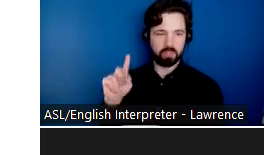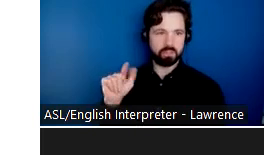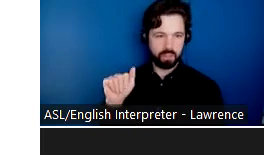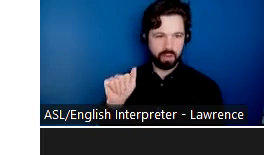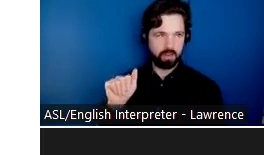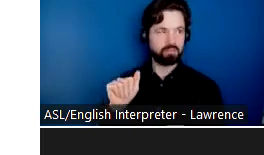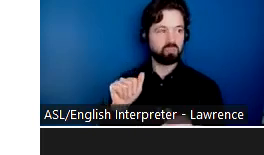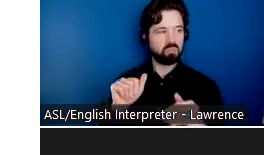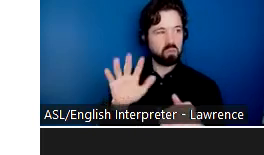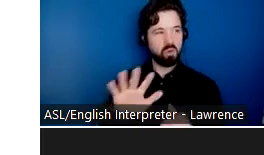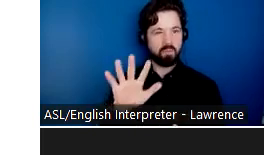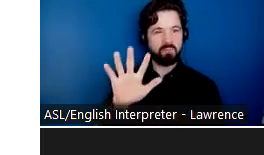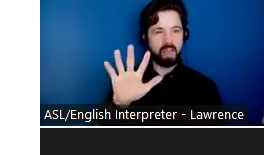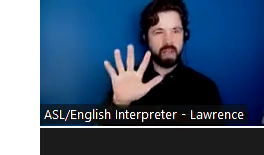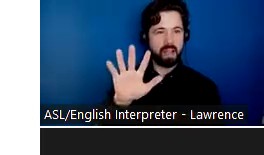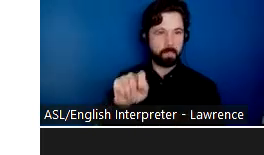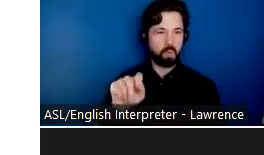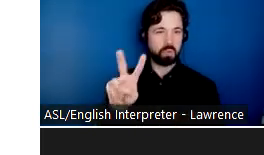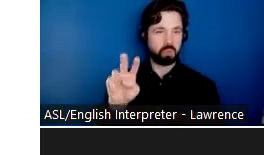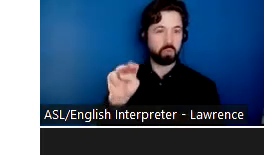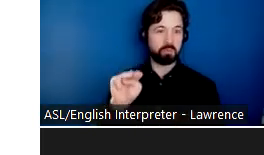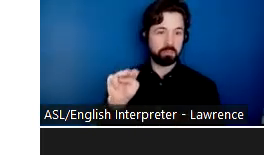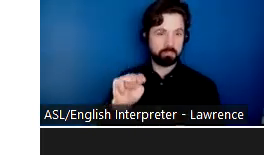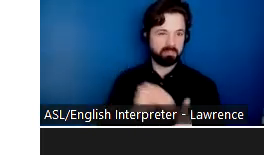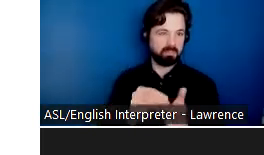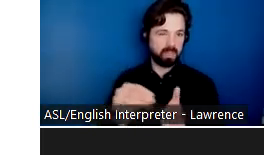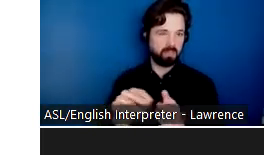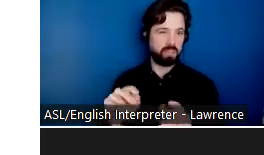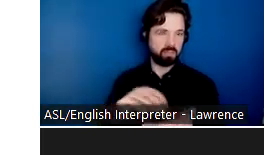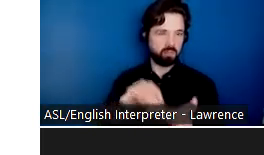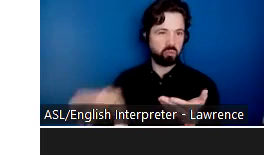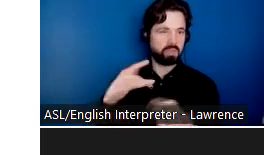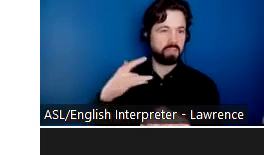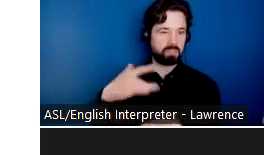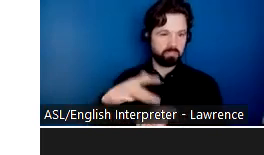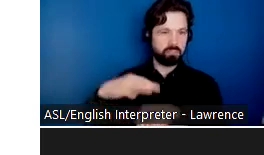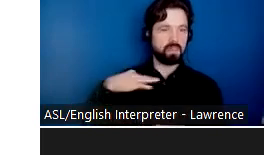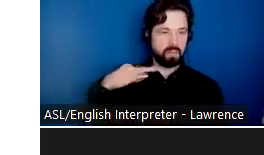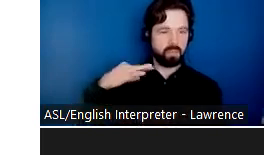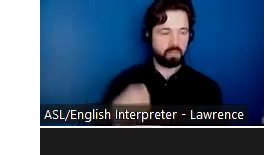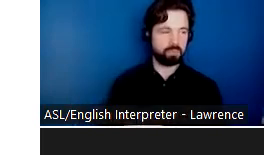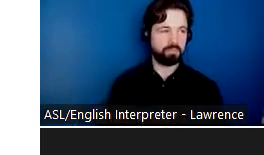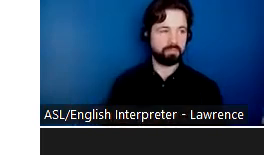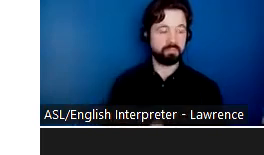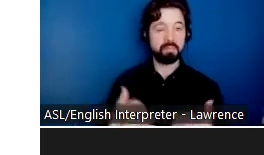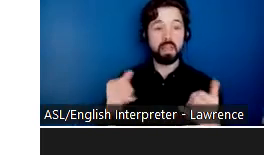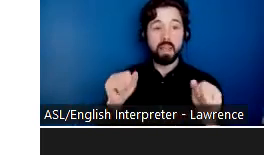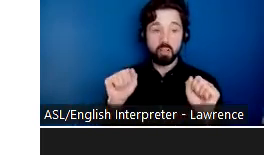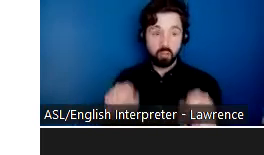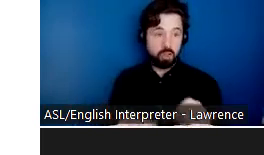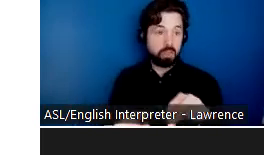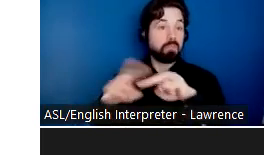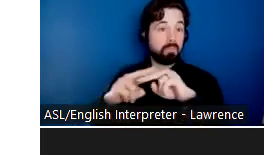5.2 million children will be eligible, though the number could increase depending on the amount of households who apply and are